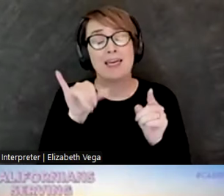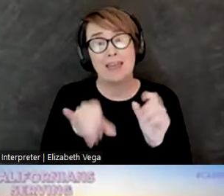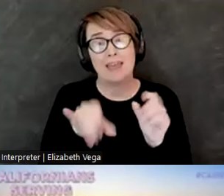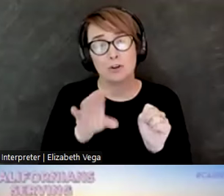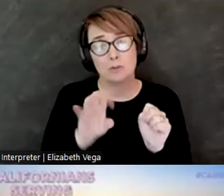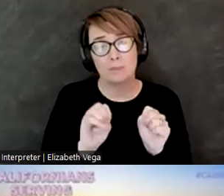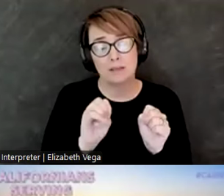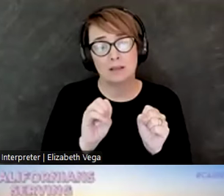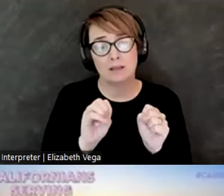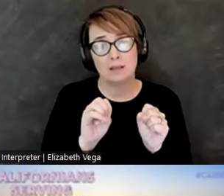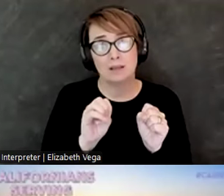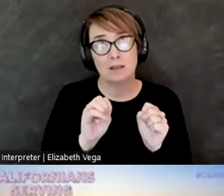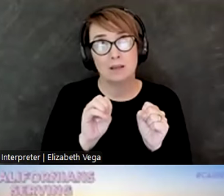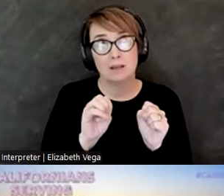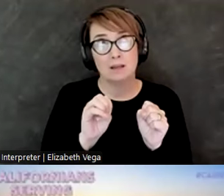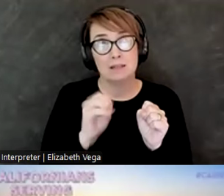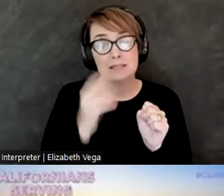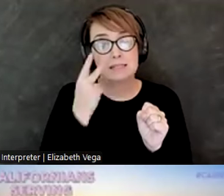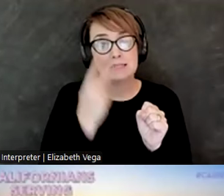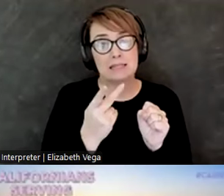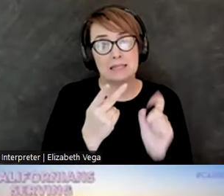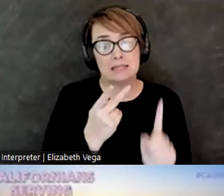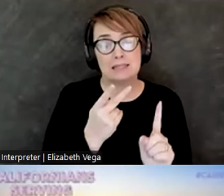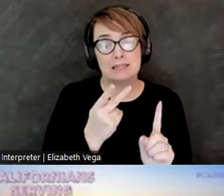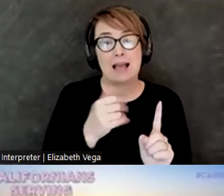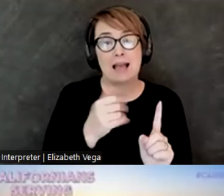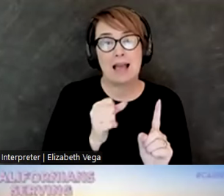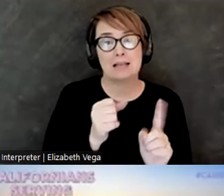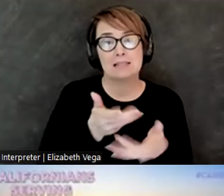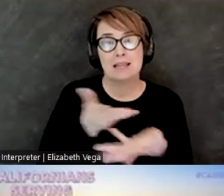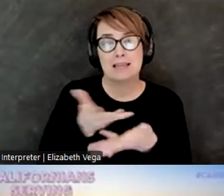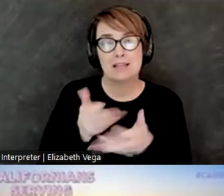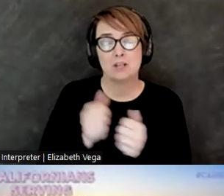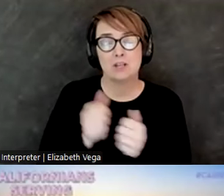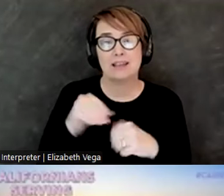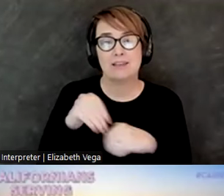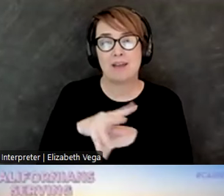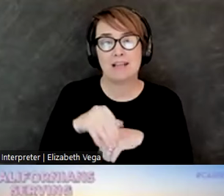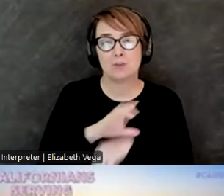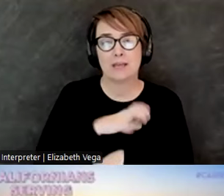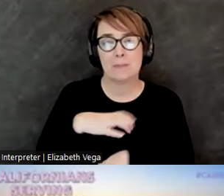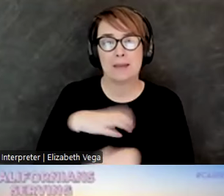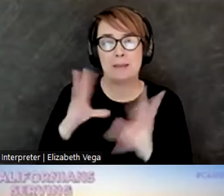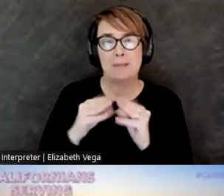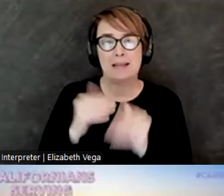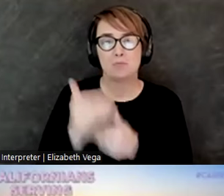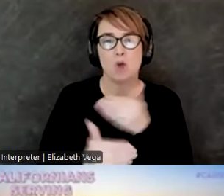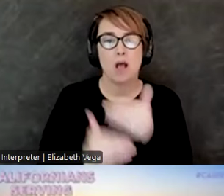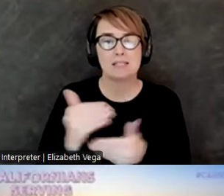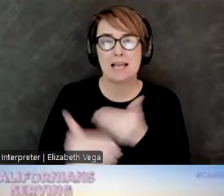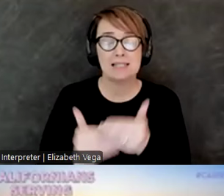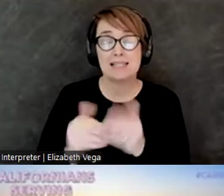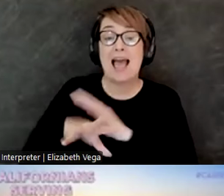engaging in the advisory committee meeting process outside of the public